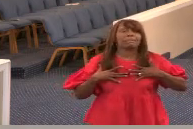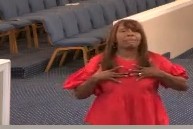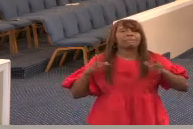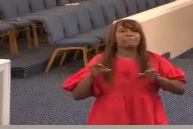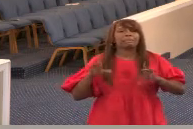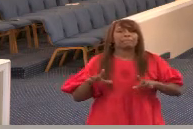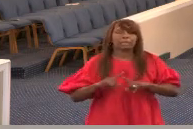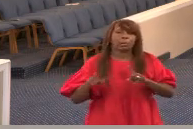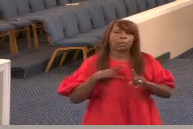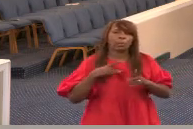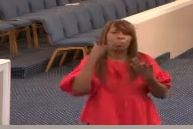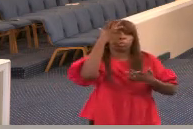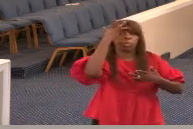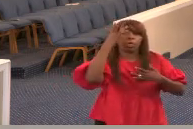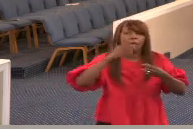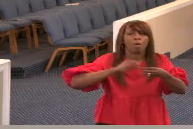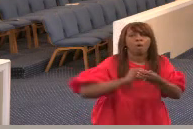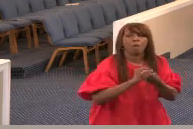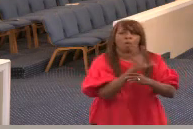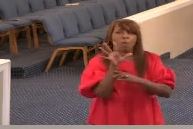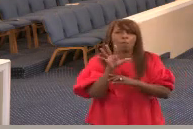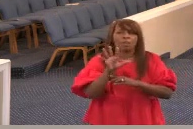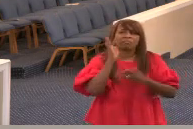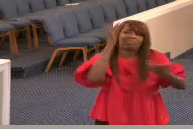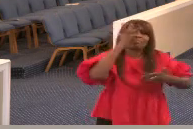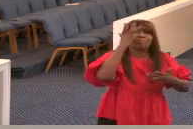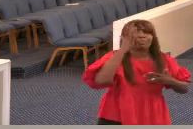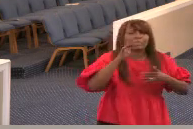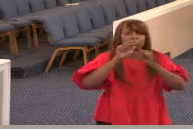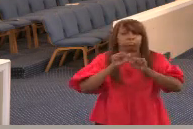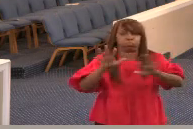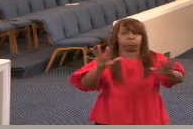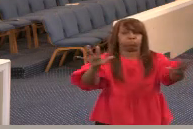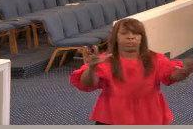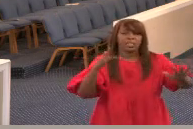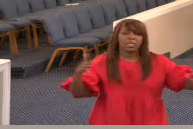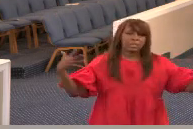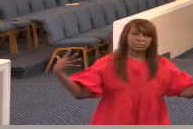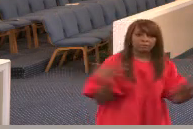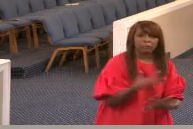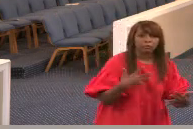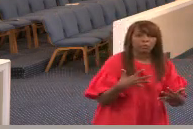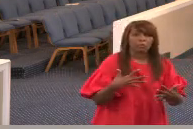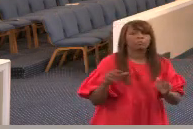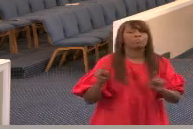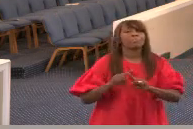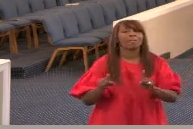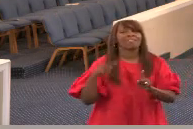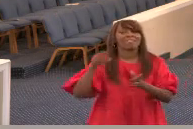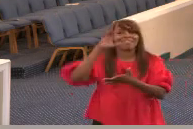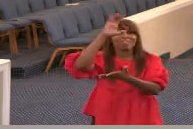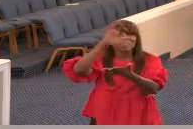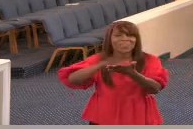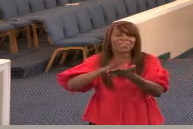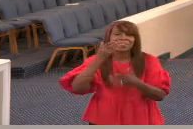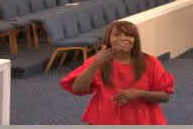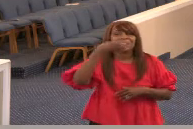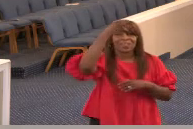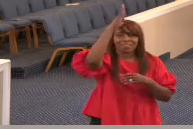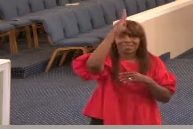with disease and illness, with sickness, with fear, I believe God.